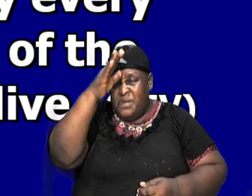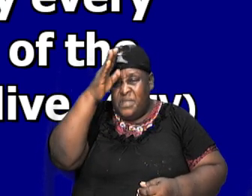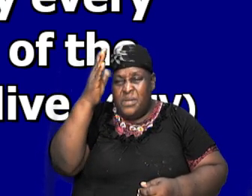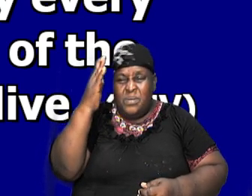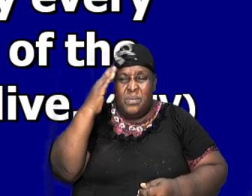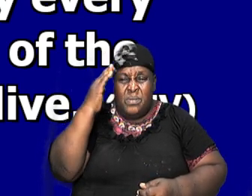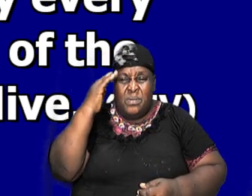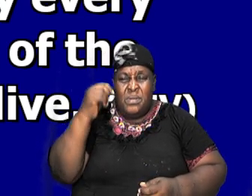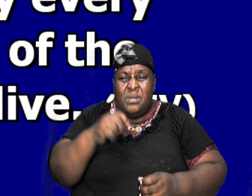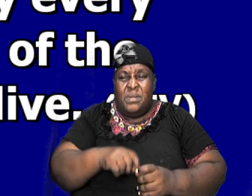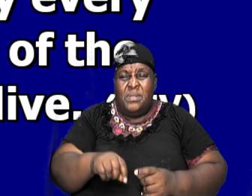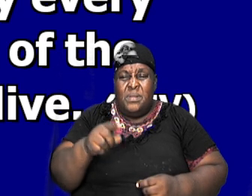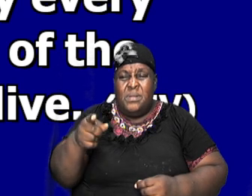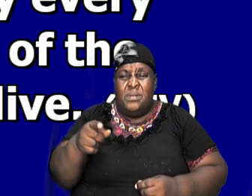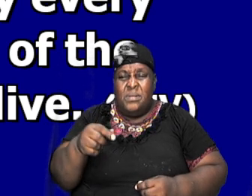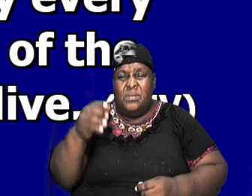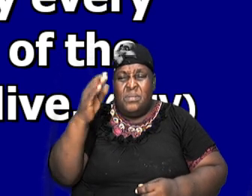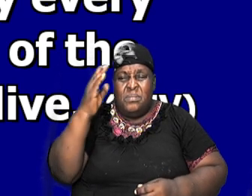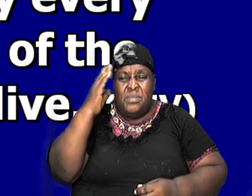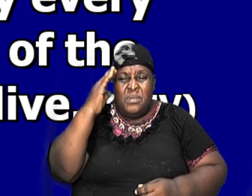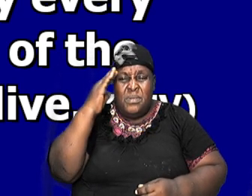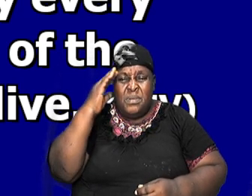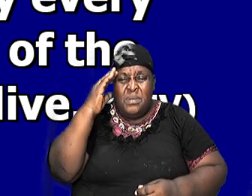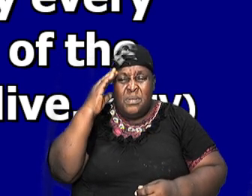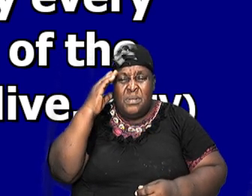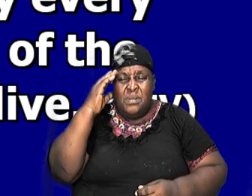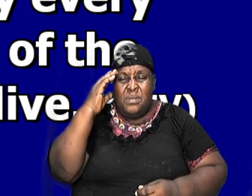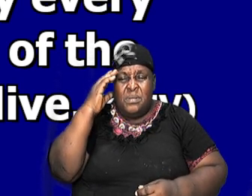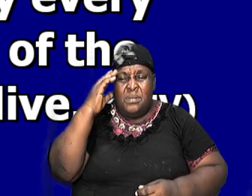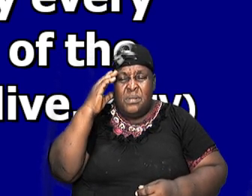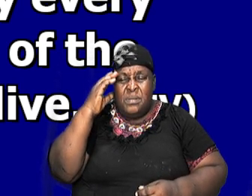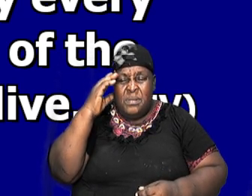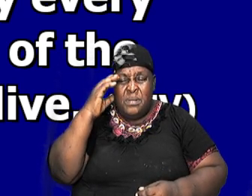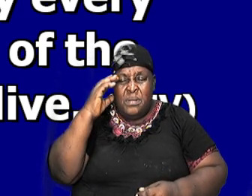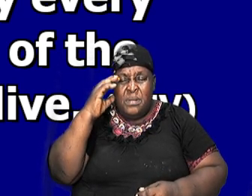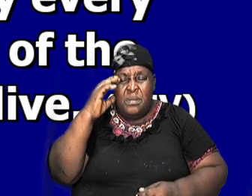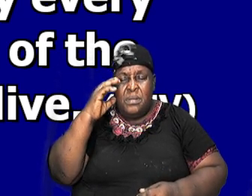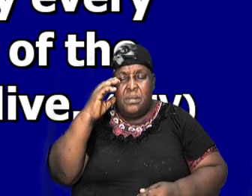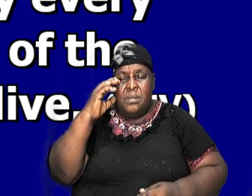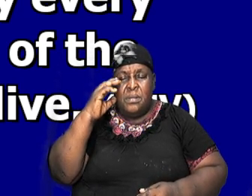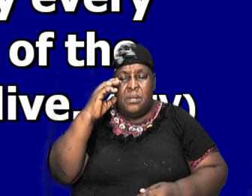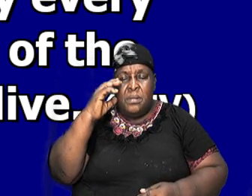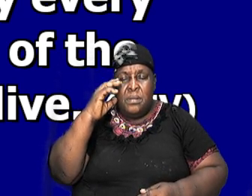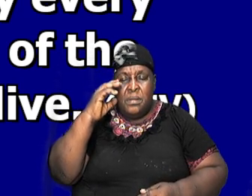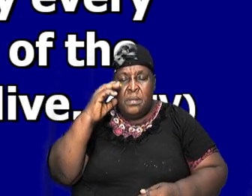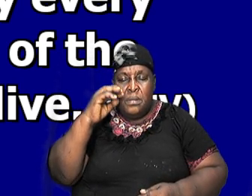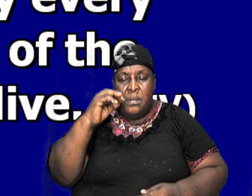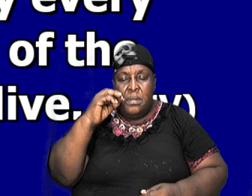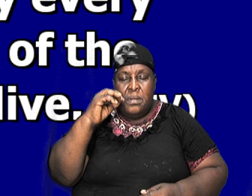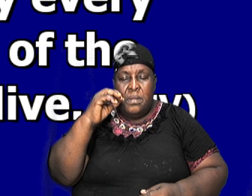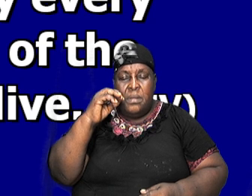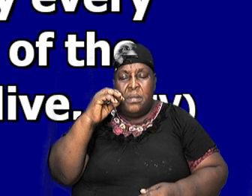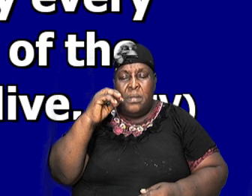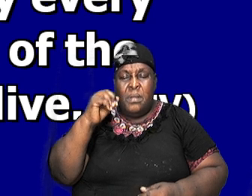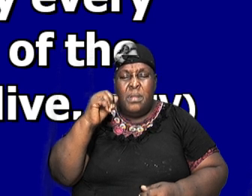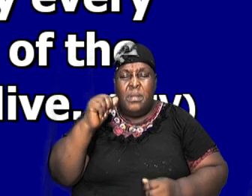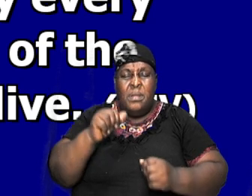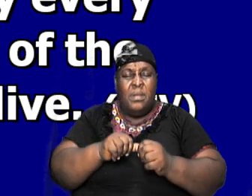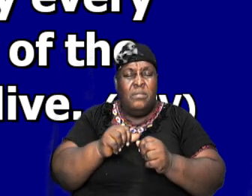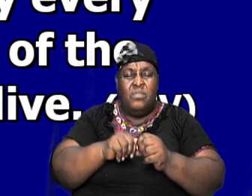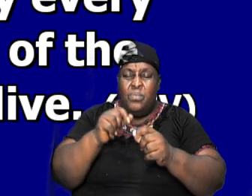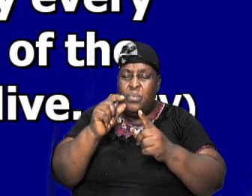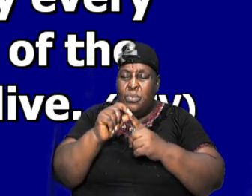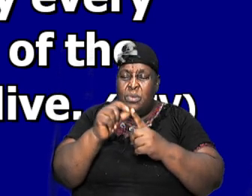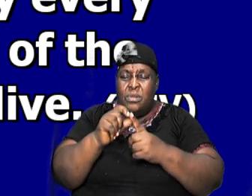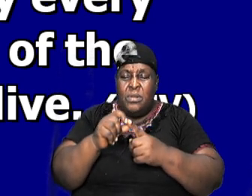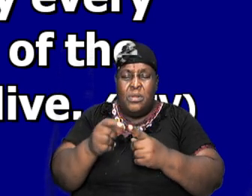that he might make thee know that man doth not live by bread alone, but by every word